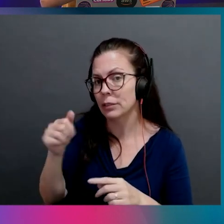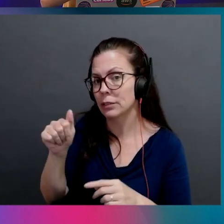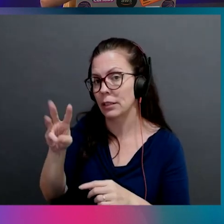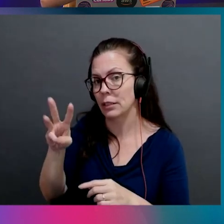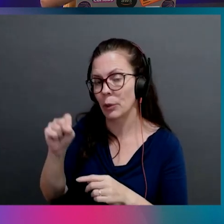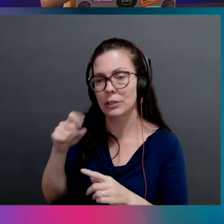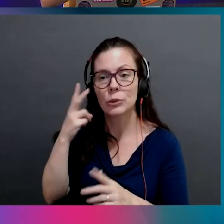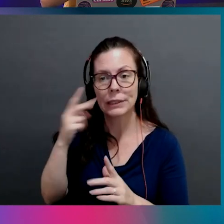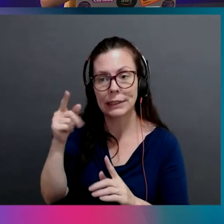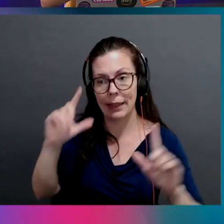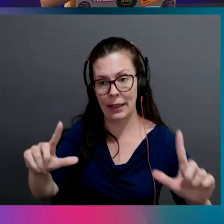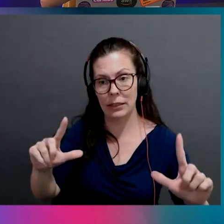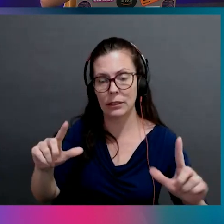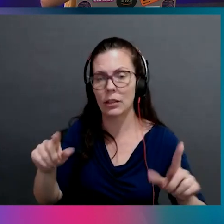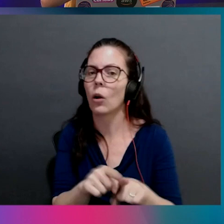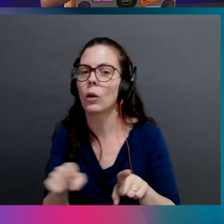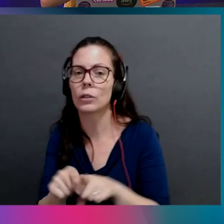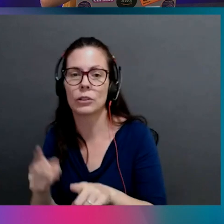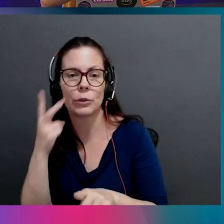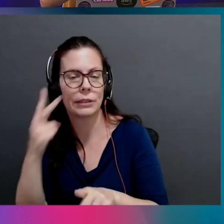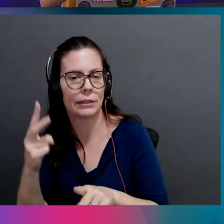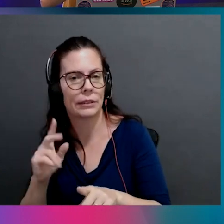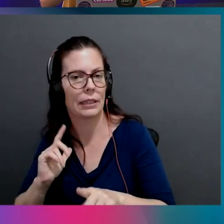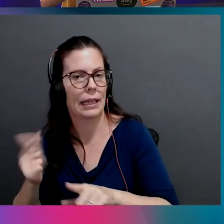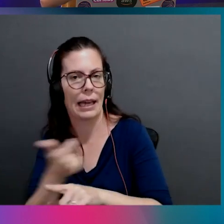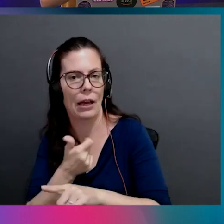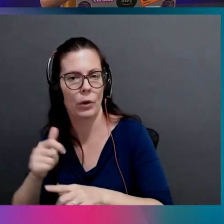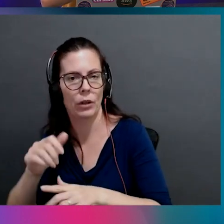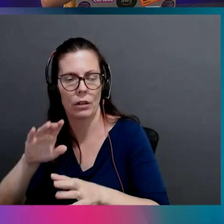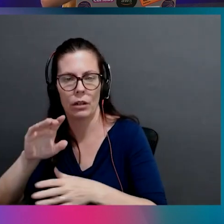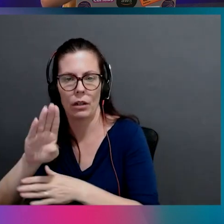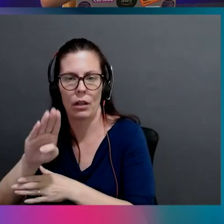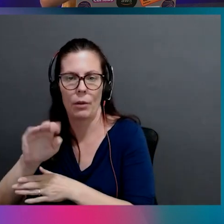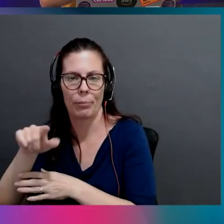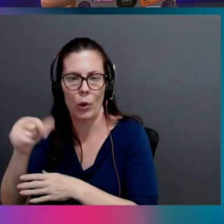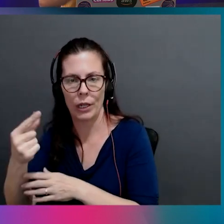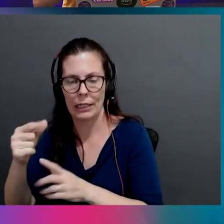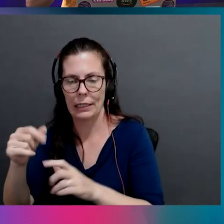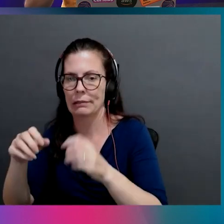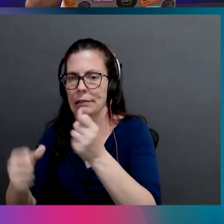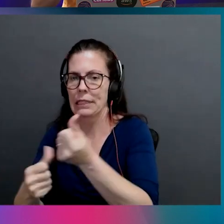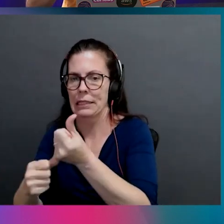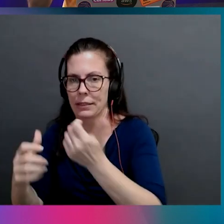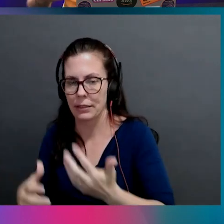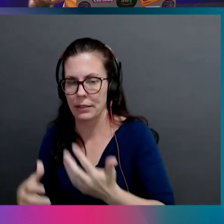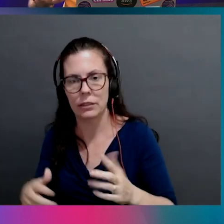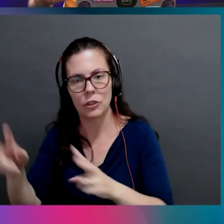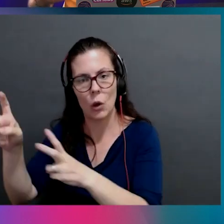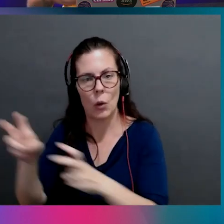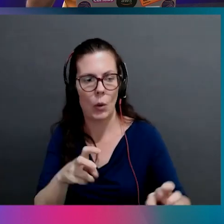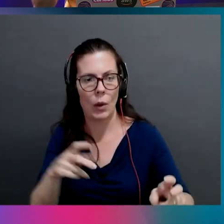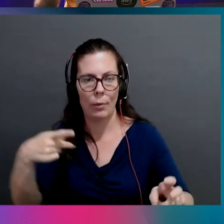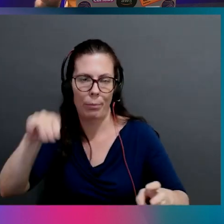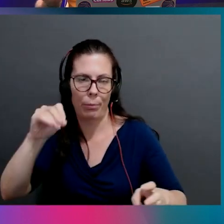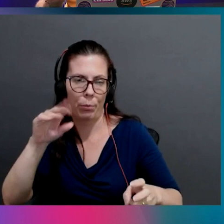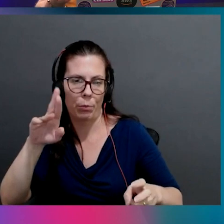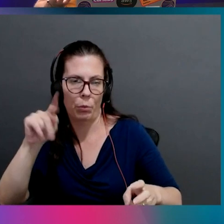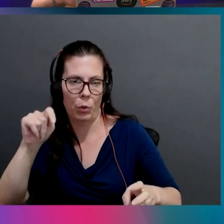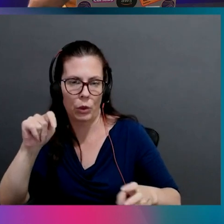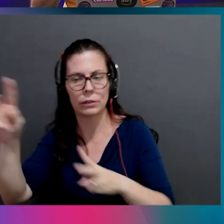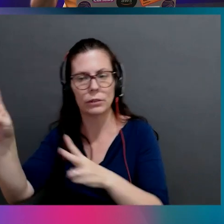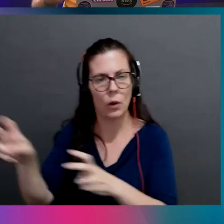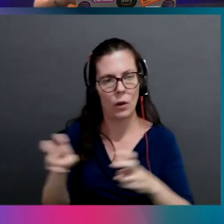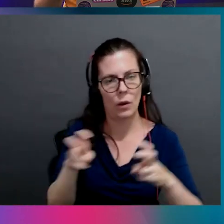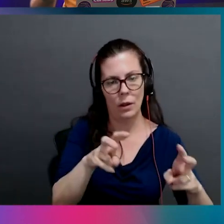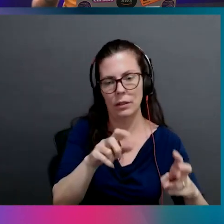see an entry, by the way, for our porting assistant for .NET. So that lets you take a .NET Framework app and port it across to .NET. So the cross-platform .NET.